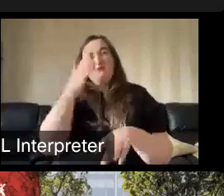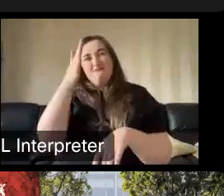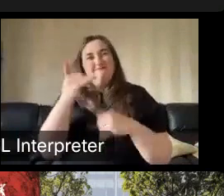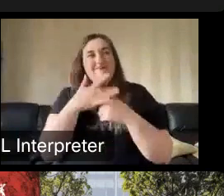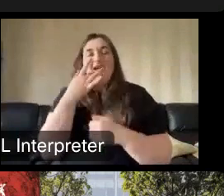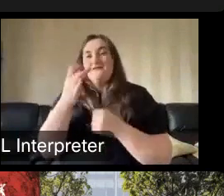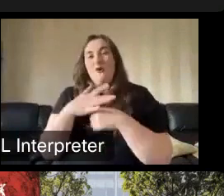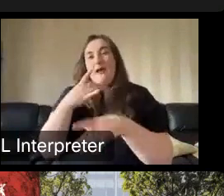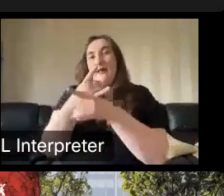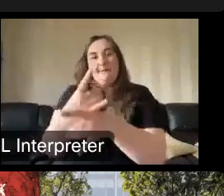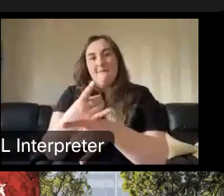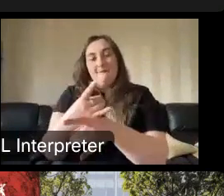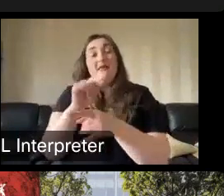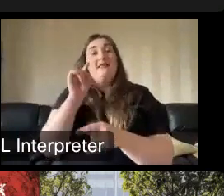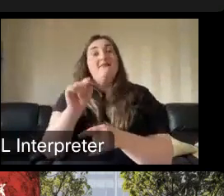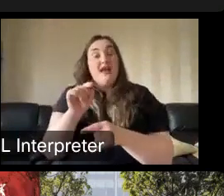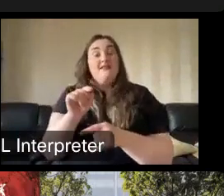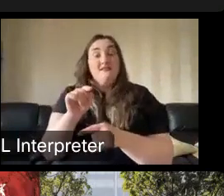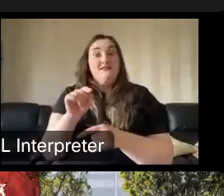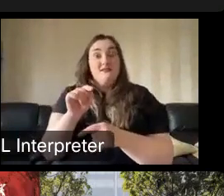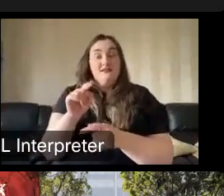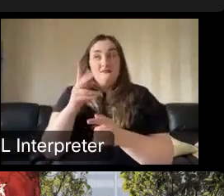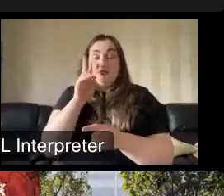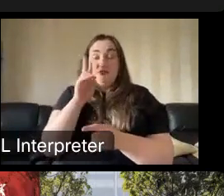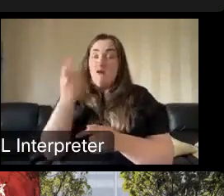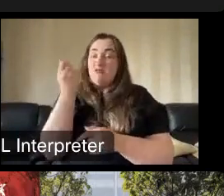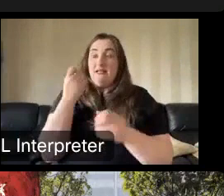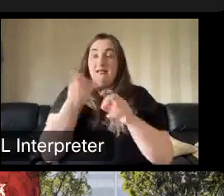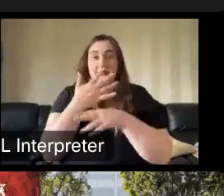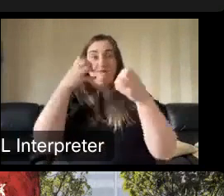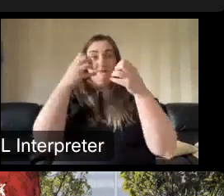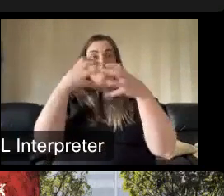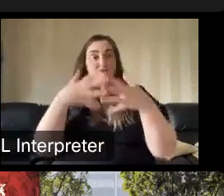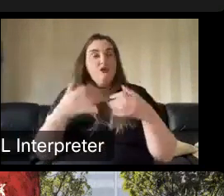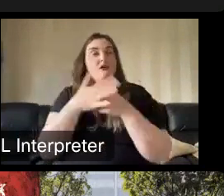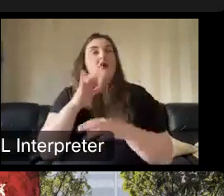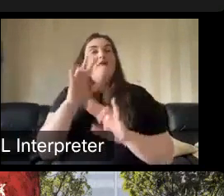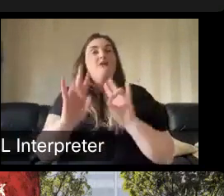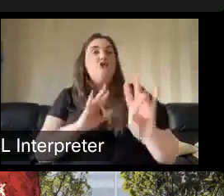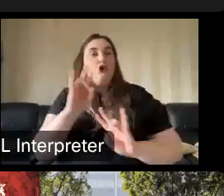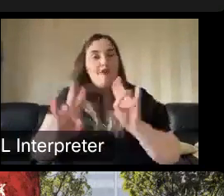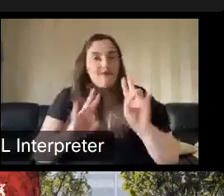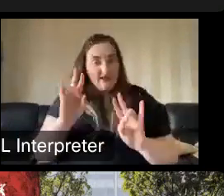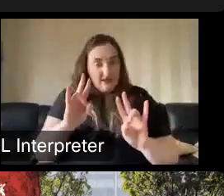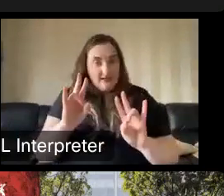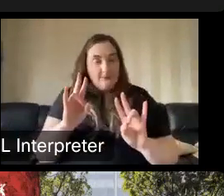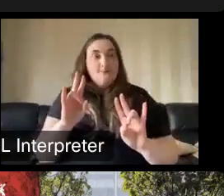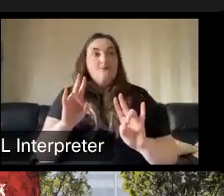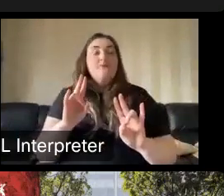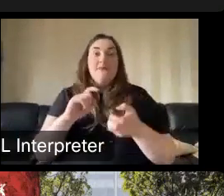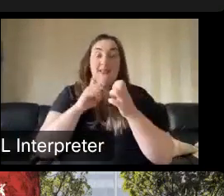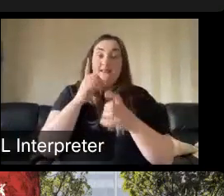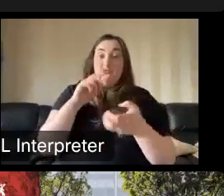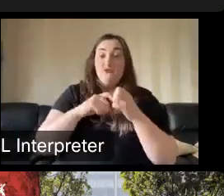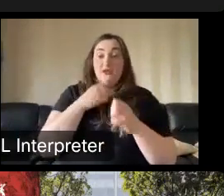has certainly come out in that survey that our SPO Research America conducted. They tried to cope